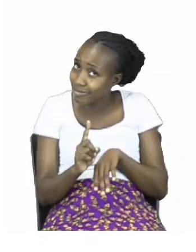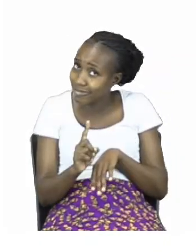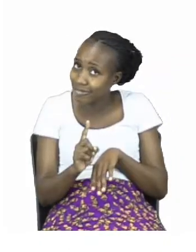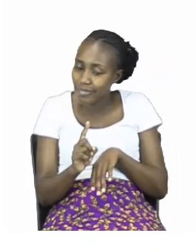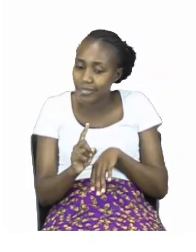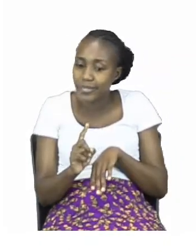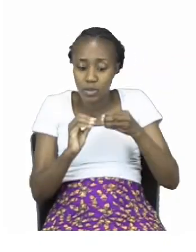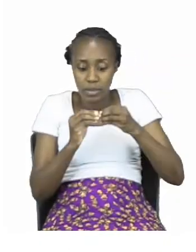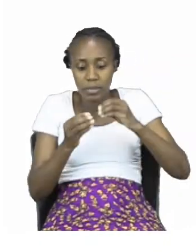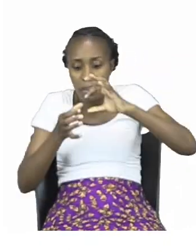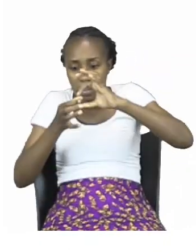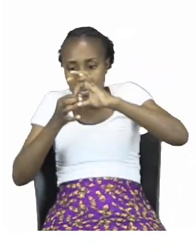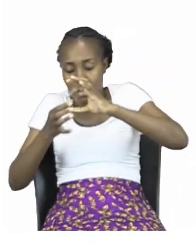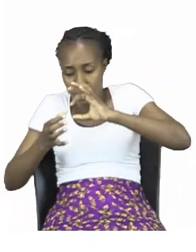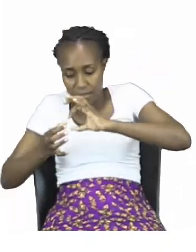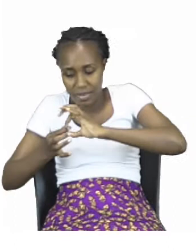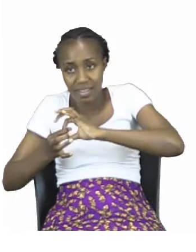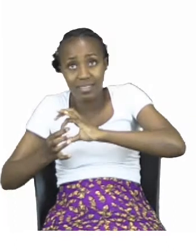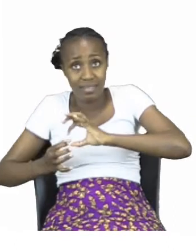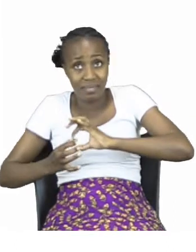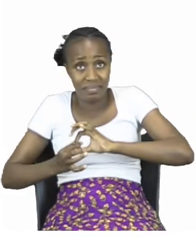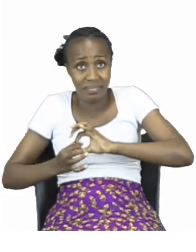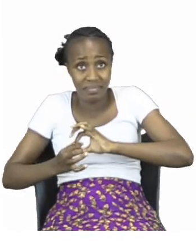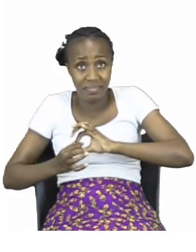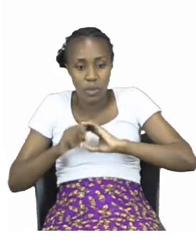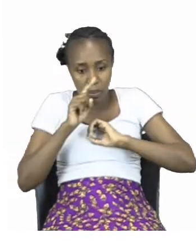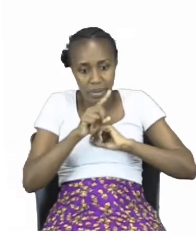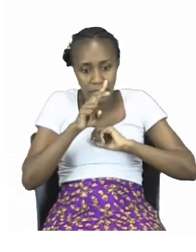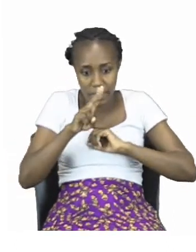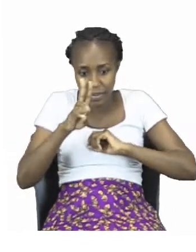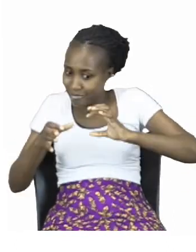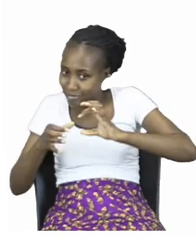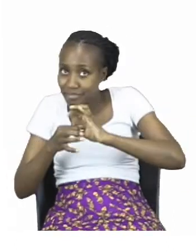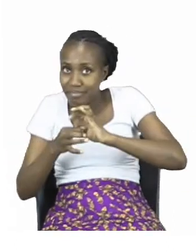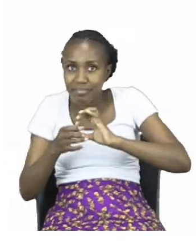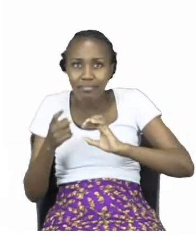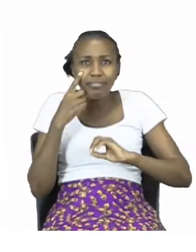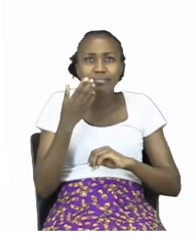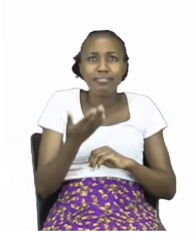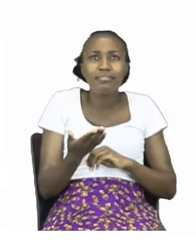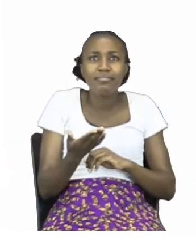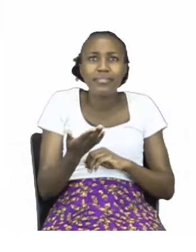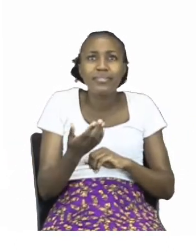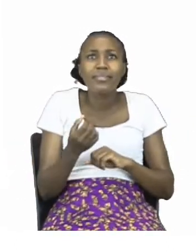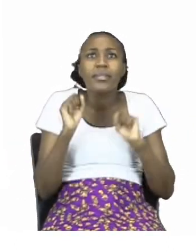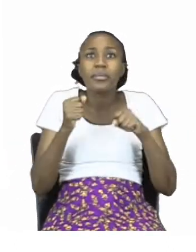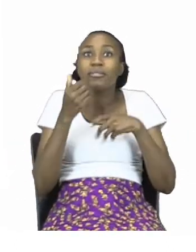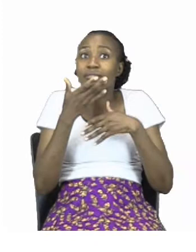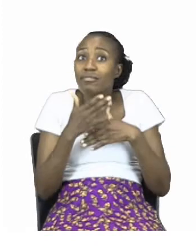be doing counting and connecting the dots. The picture you can see there needs our